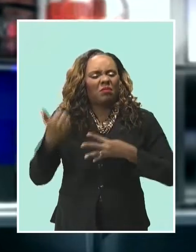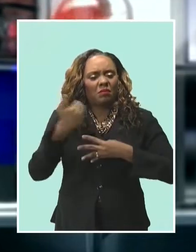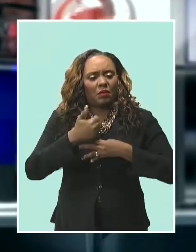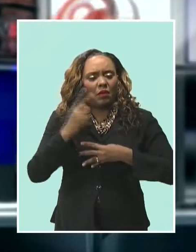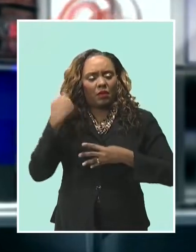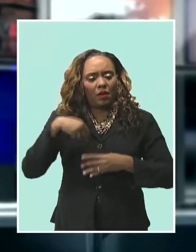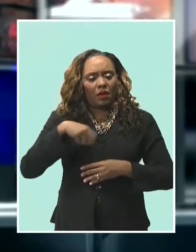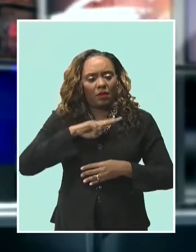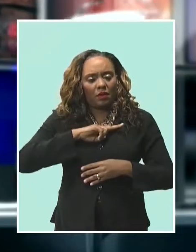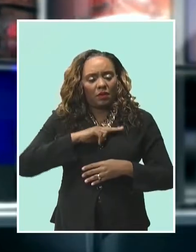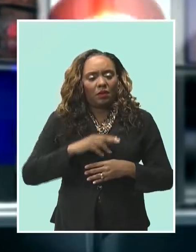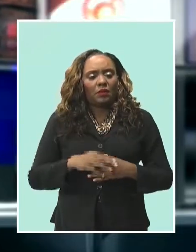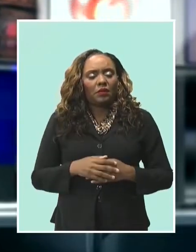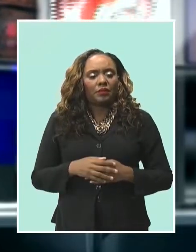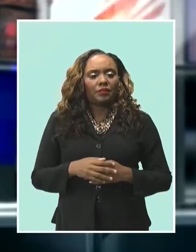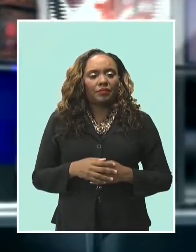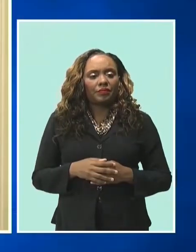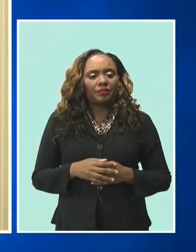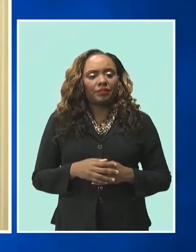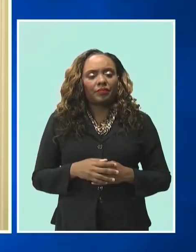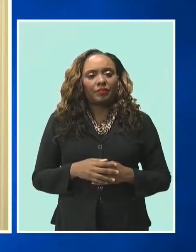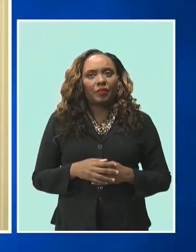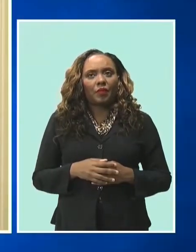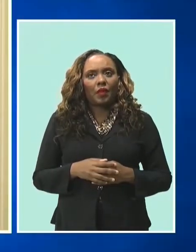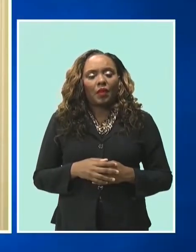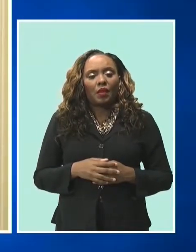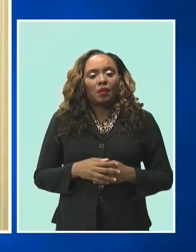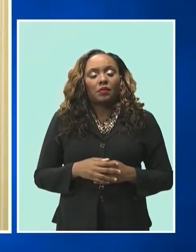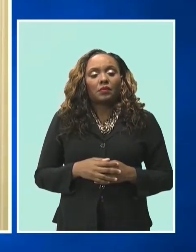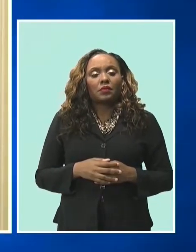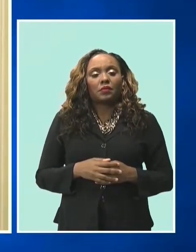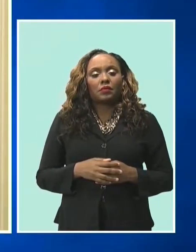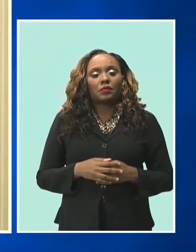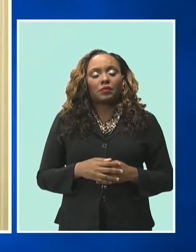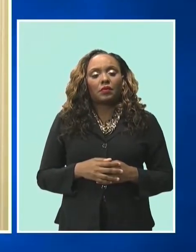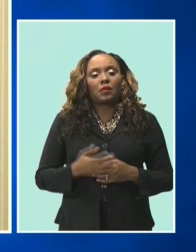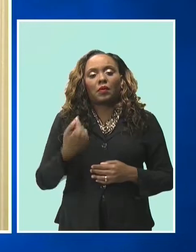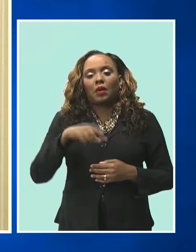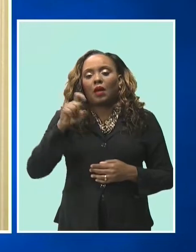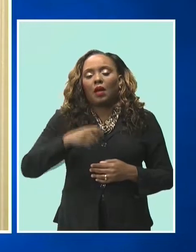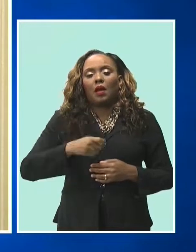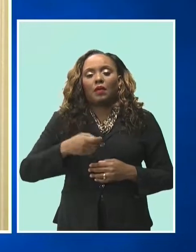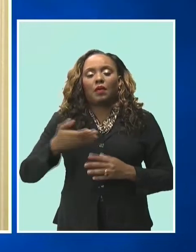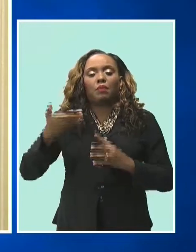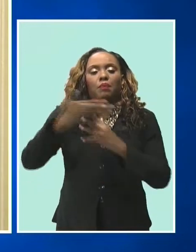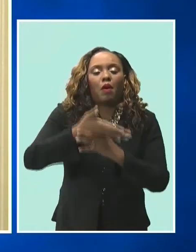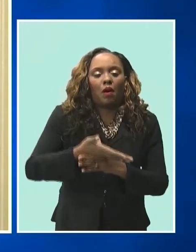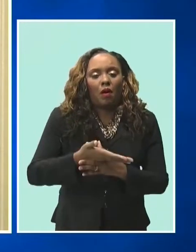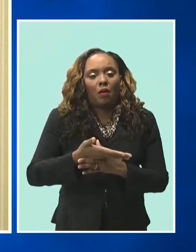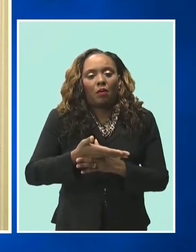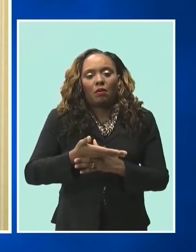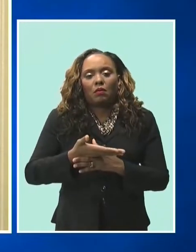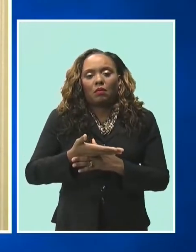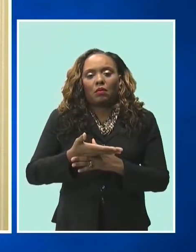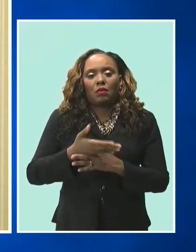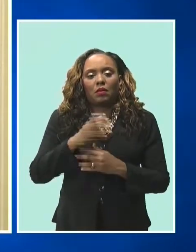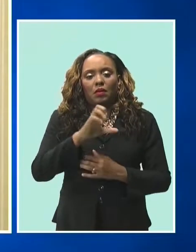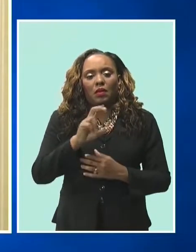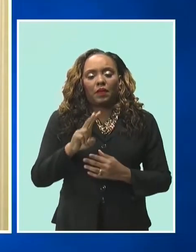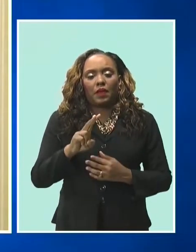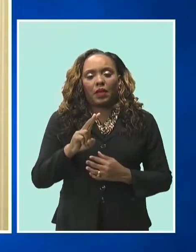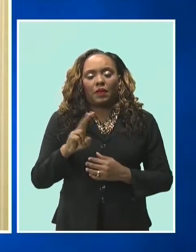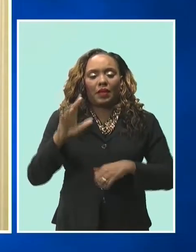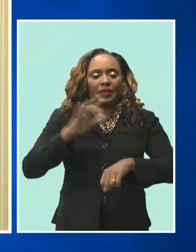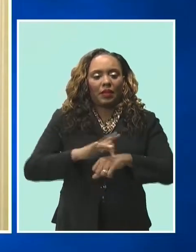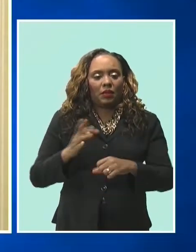for Barbados. We must seek first to stop transmission and prevent the spread. And